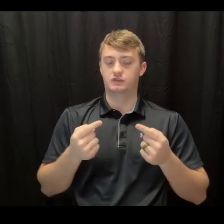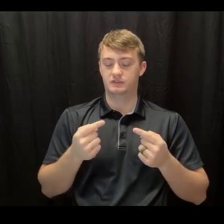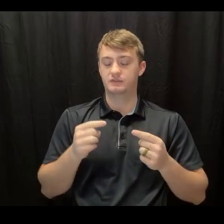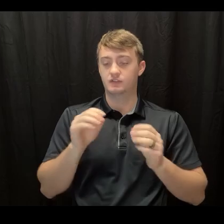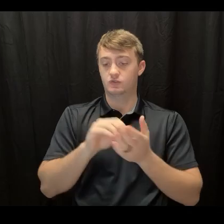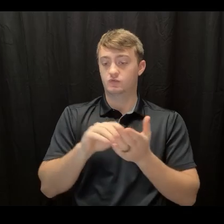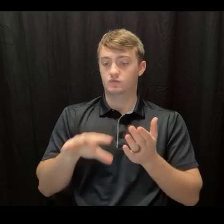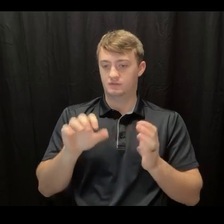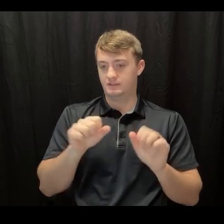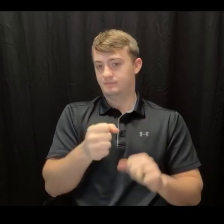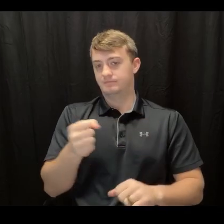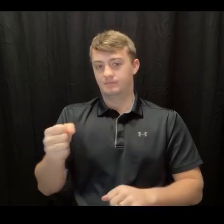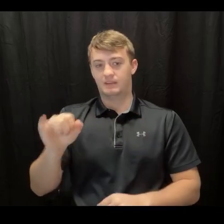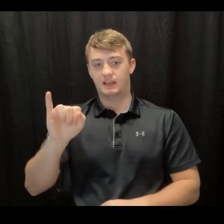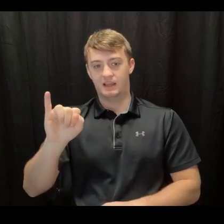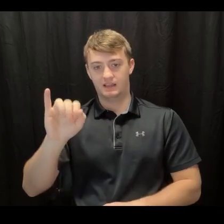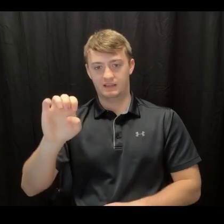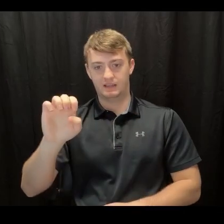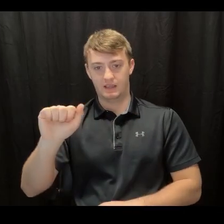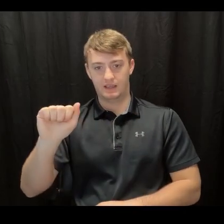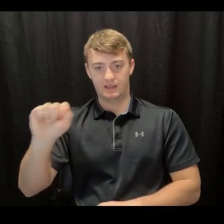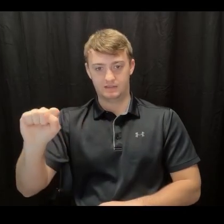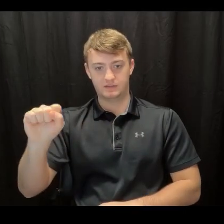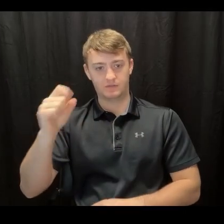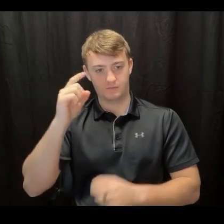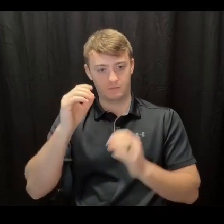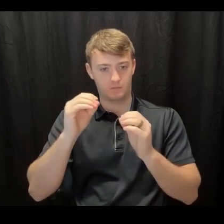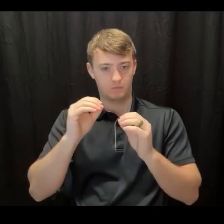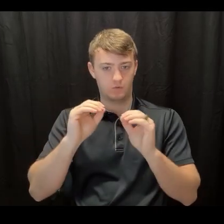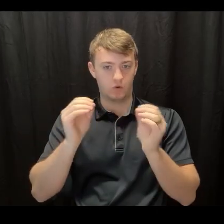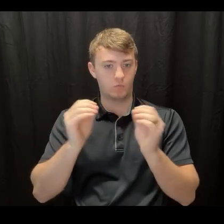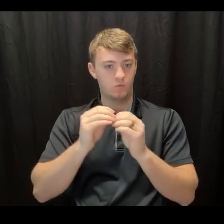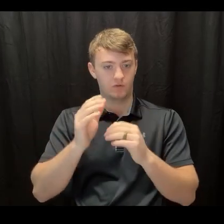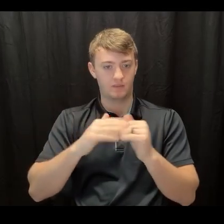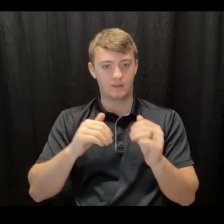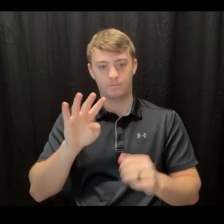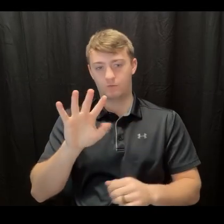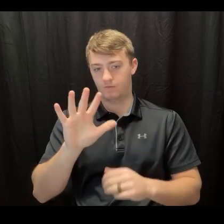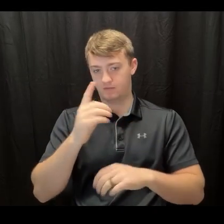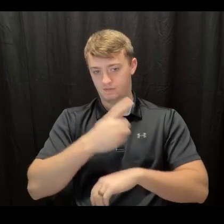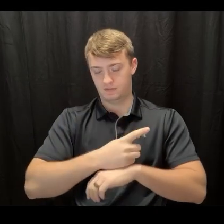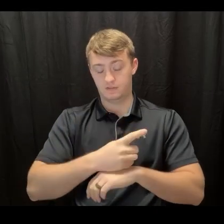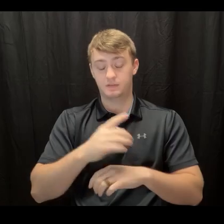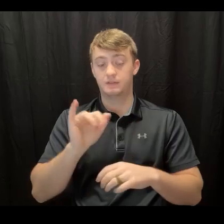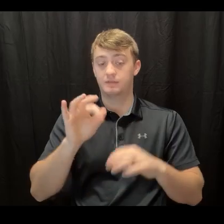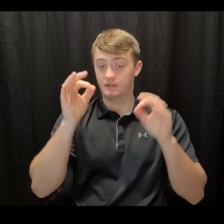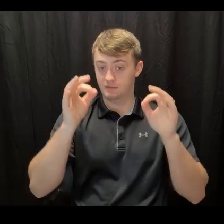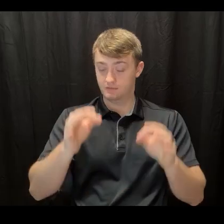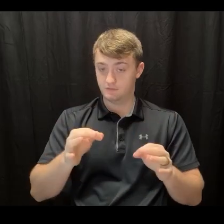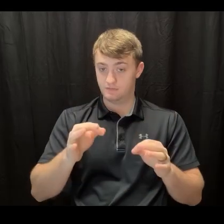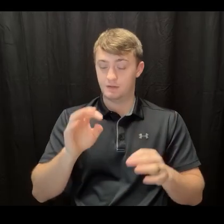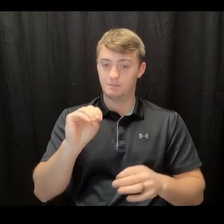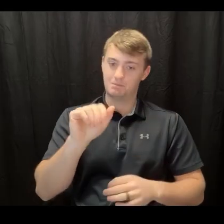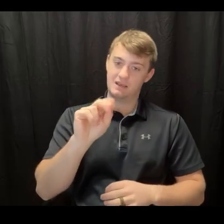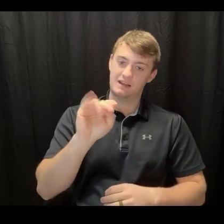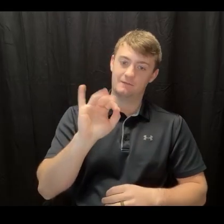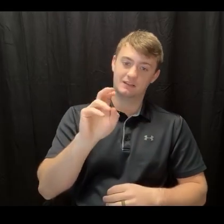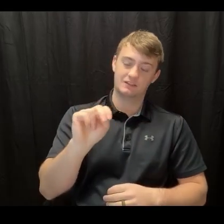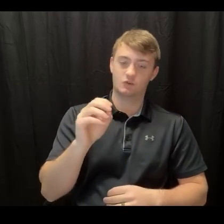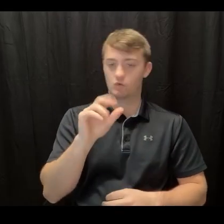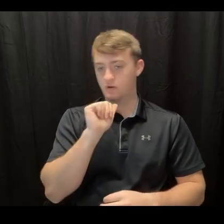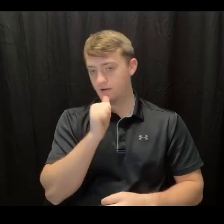may remain in a determined IAES for no more than 45 days, whether the behavior is determined to be a manifestation